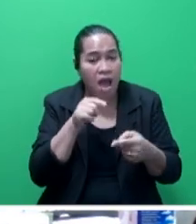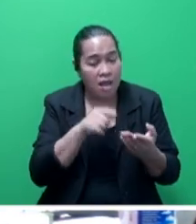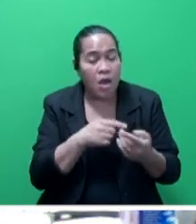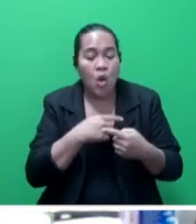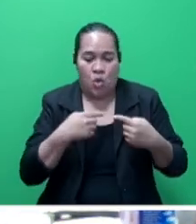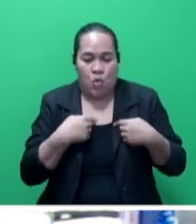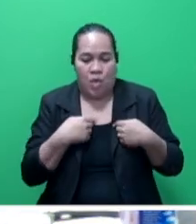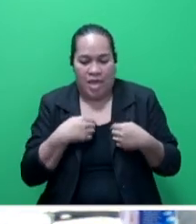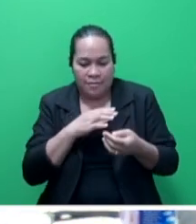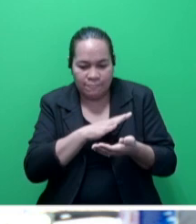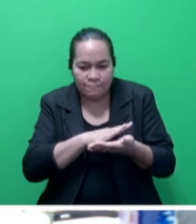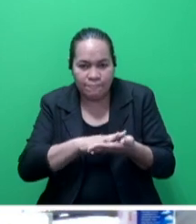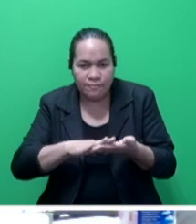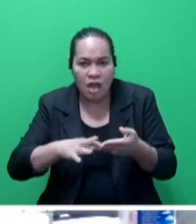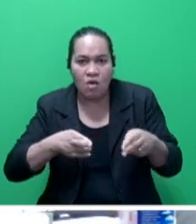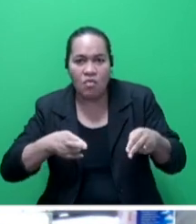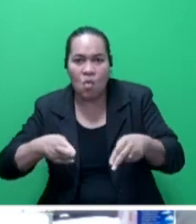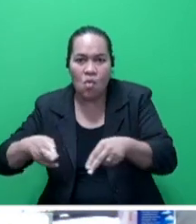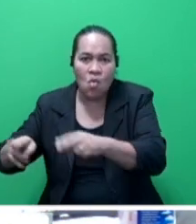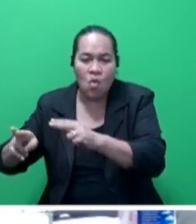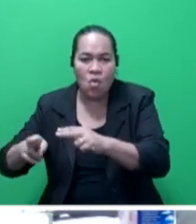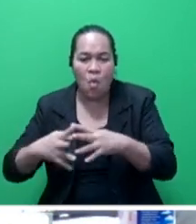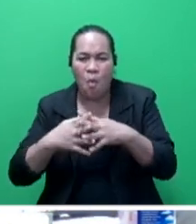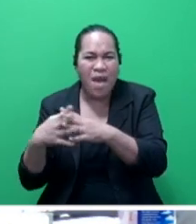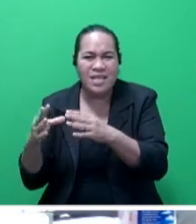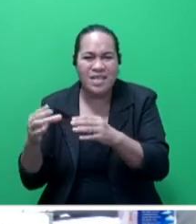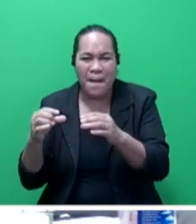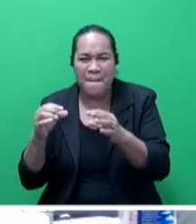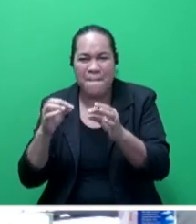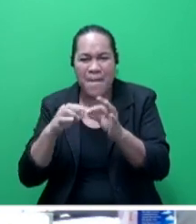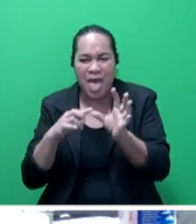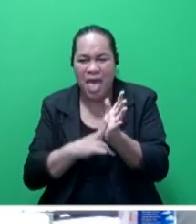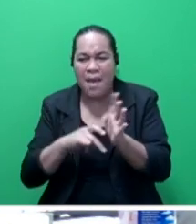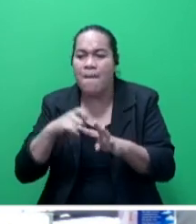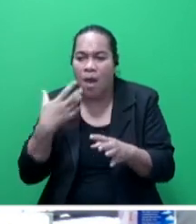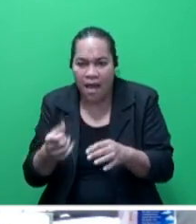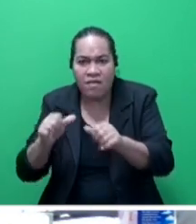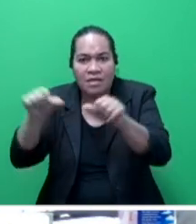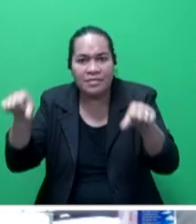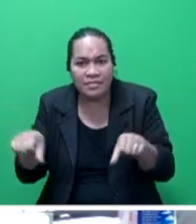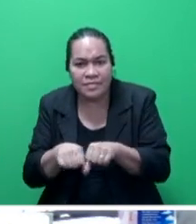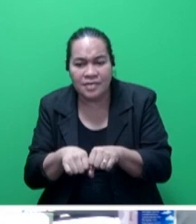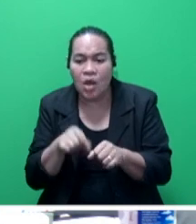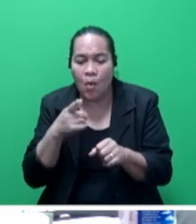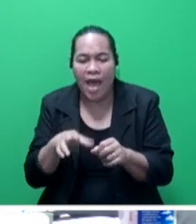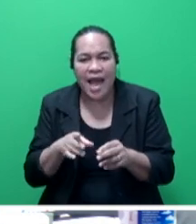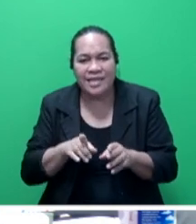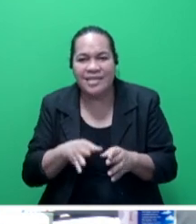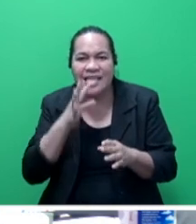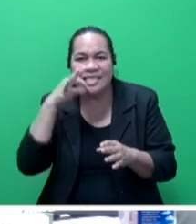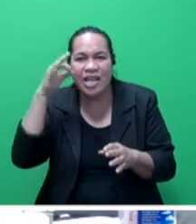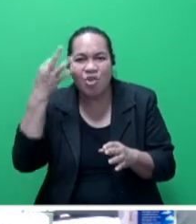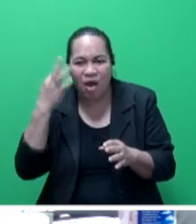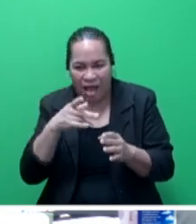we tahsil the West Bank because of the agriculture that's within the Singatoka Valley, Mr. Speaker,